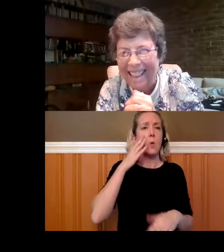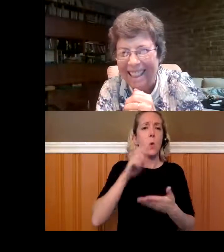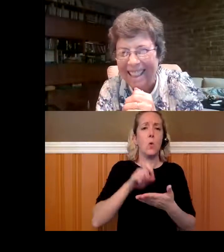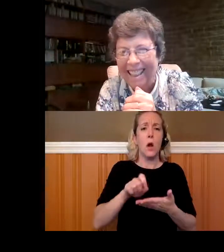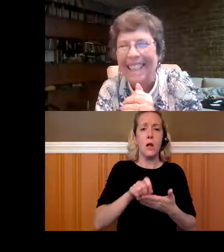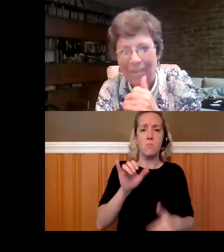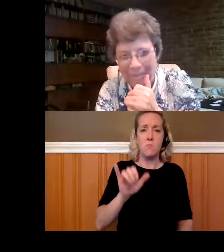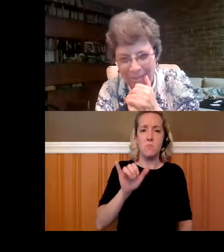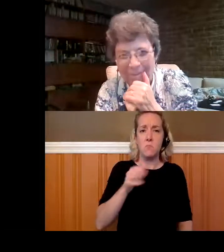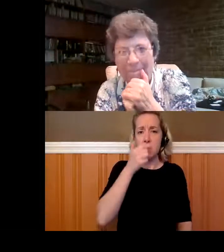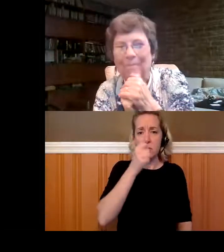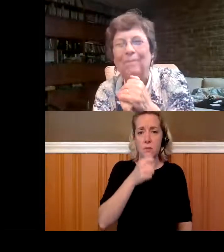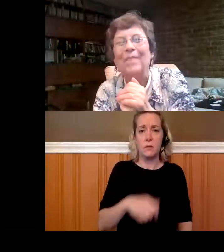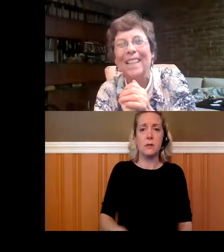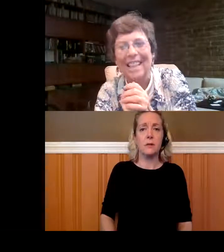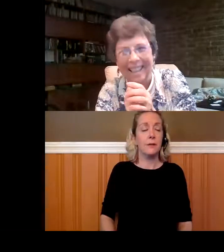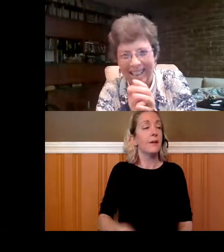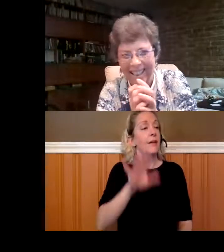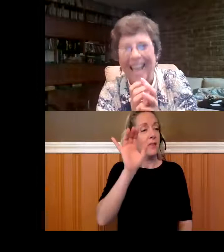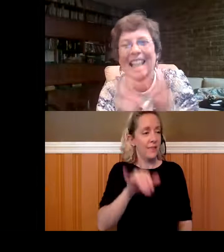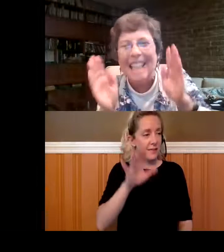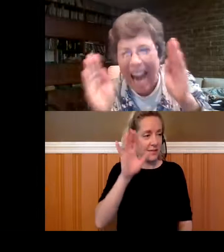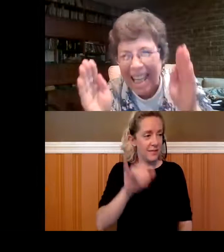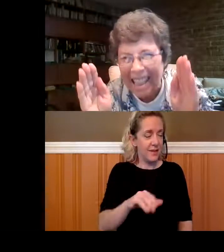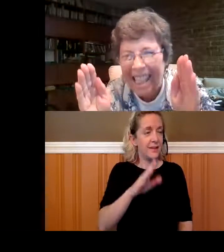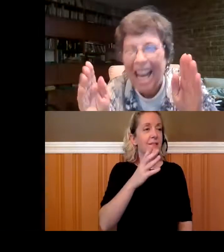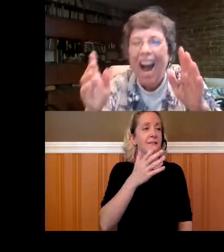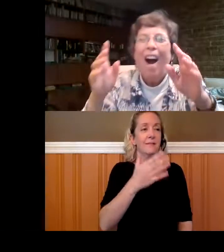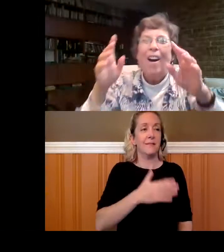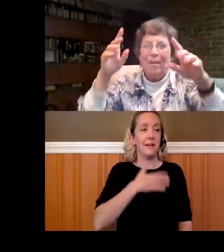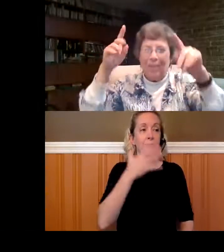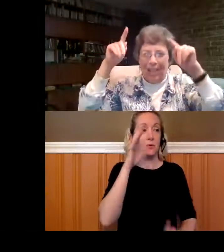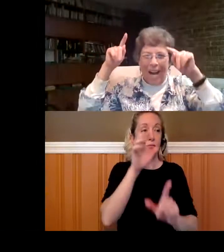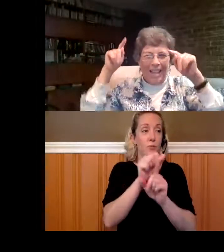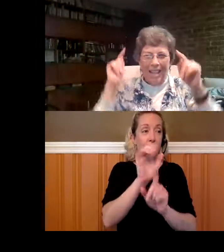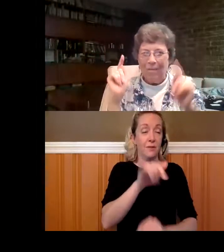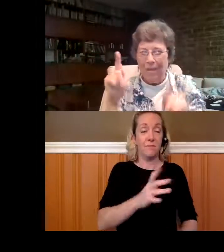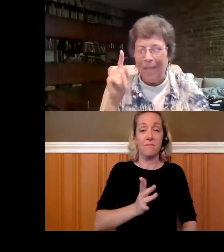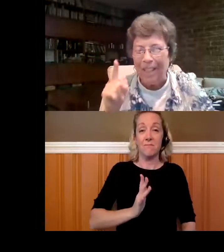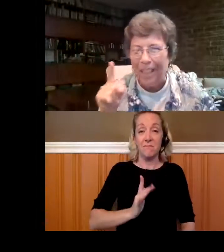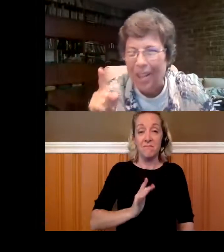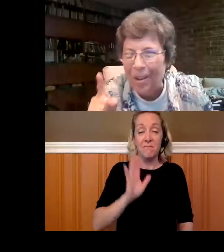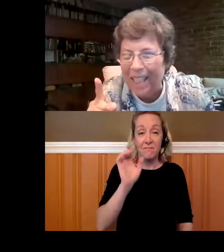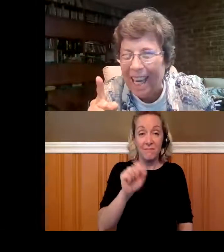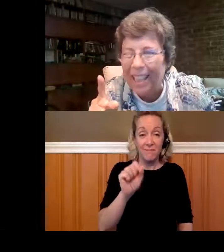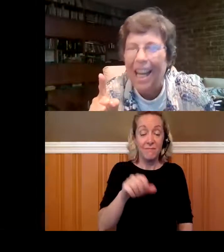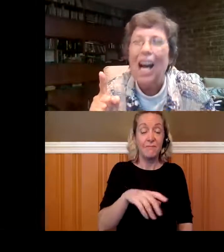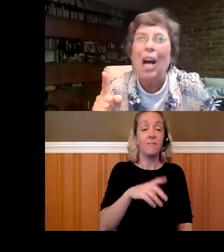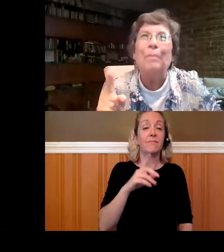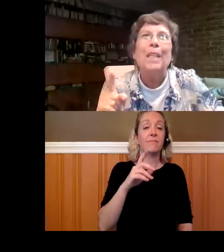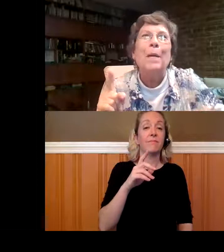in the other one. I don't know. I thought that was very exactly. sweet. Oh, I didn't know if anybody was going to notice that. But